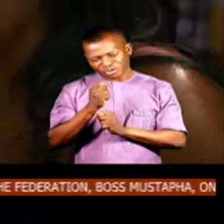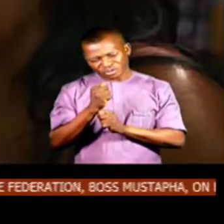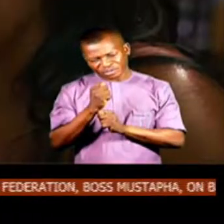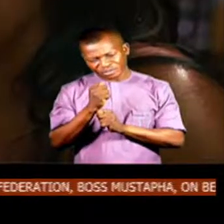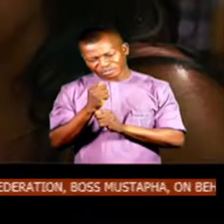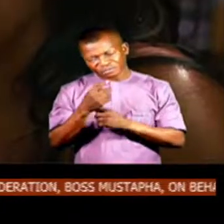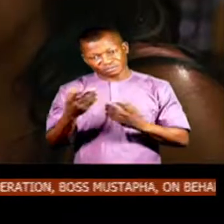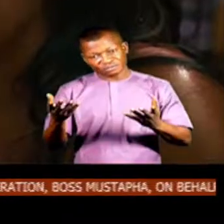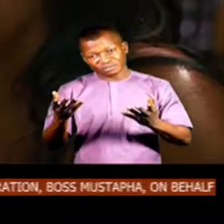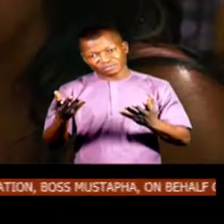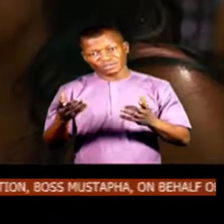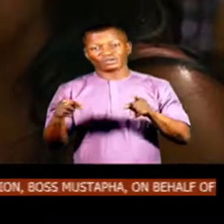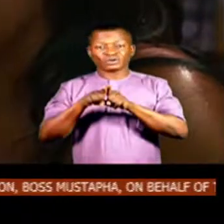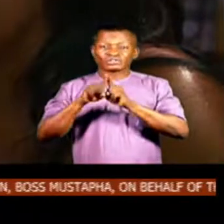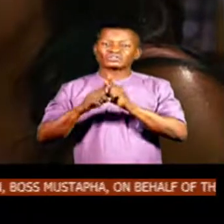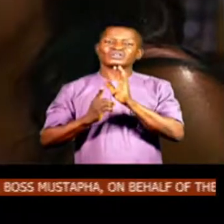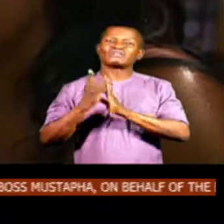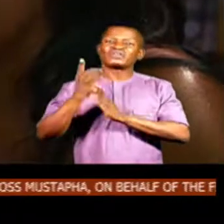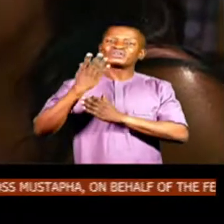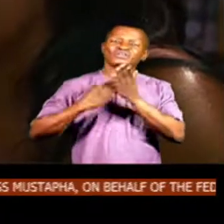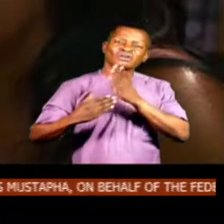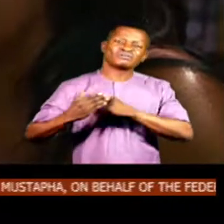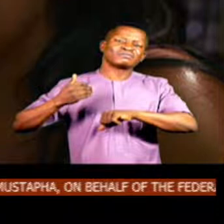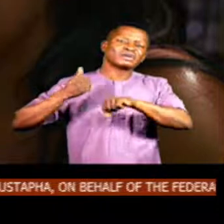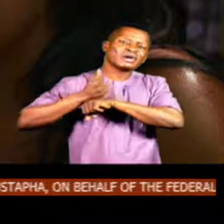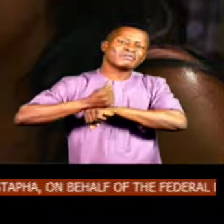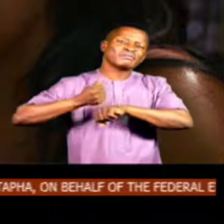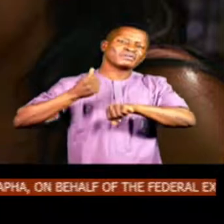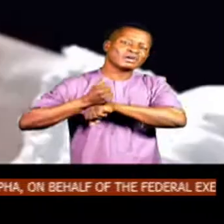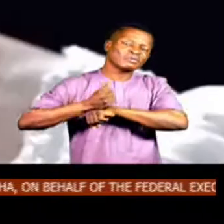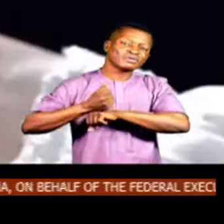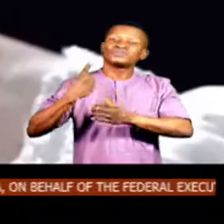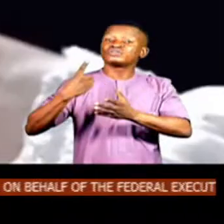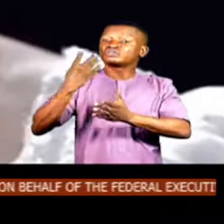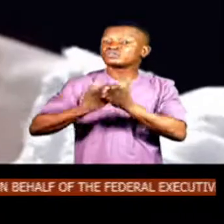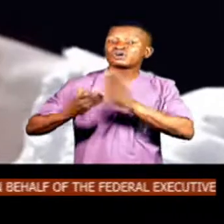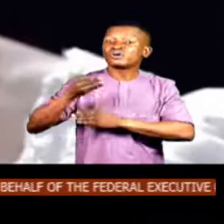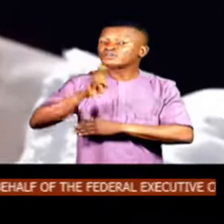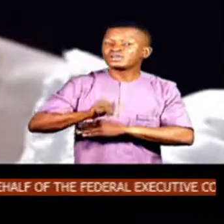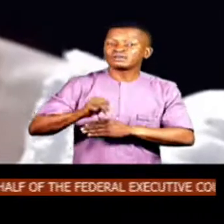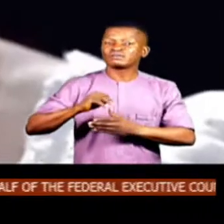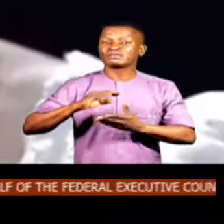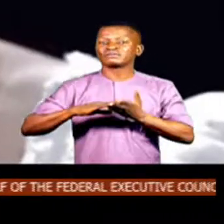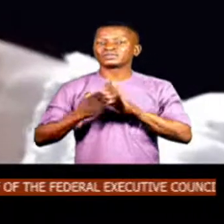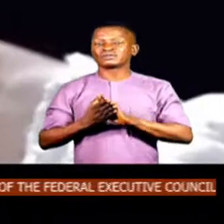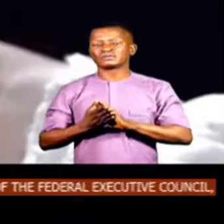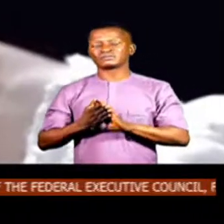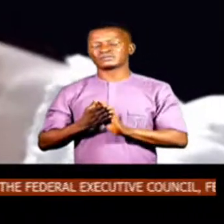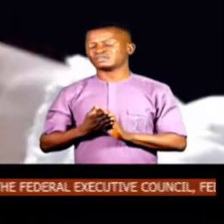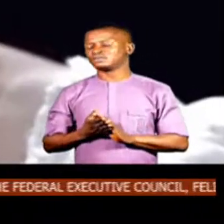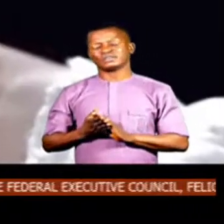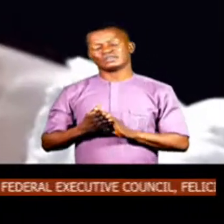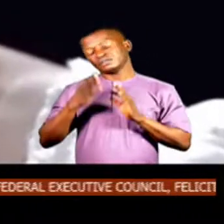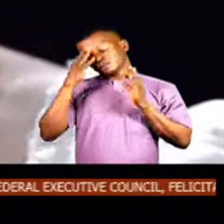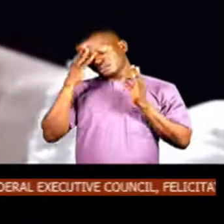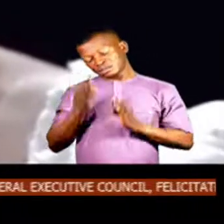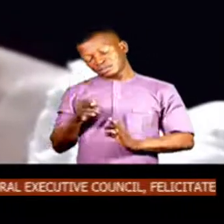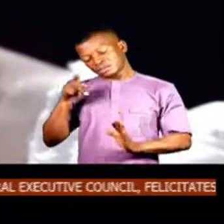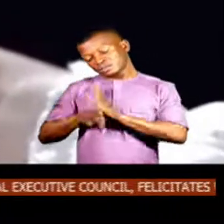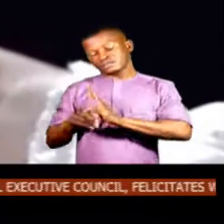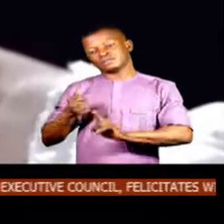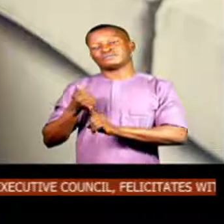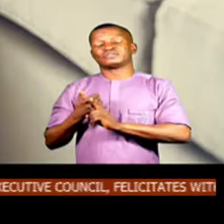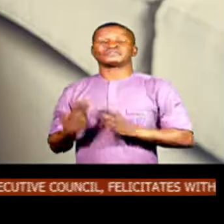also develop substance abuse, and even some of them become suicidal because of the kind